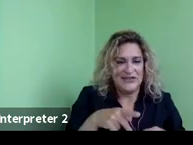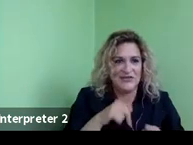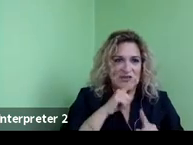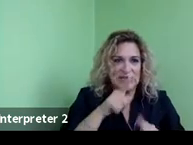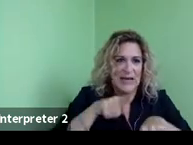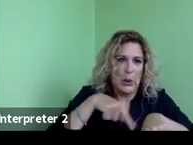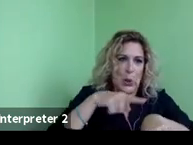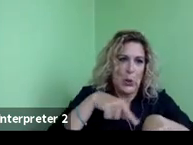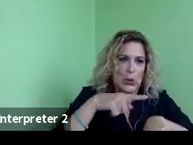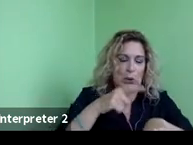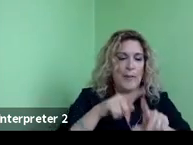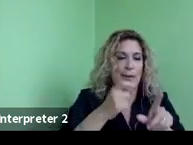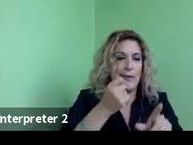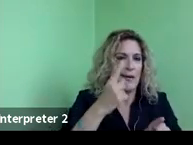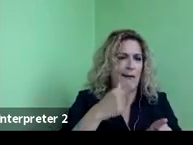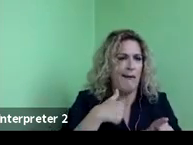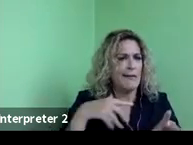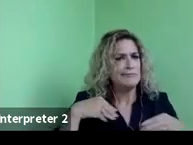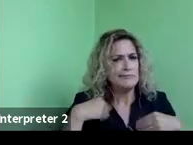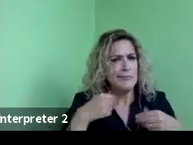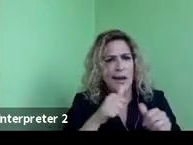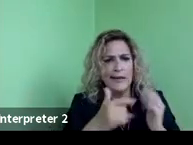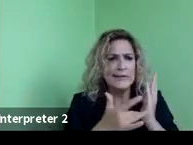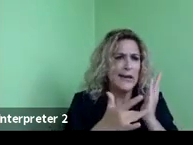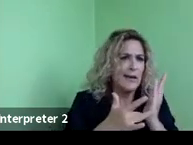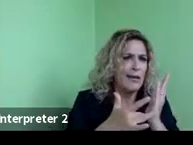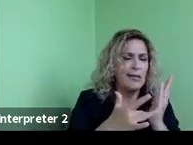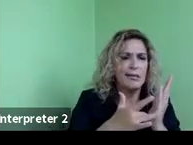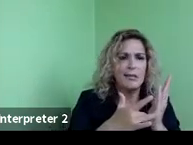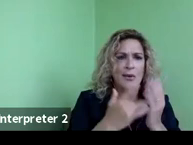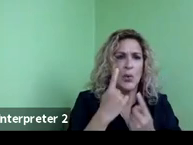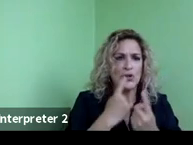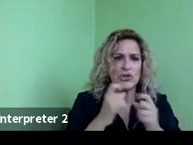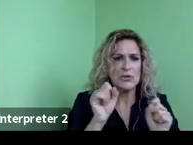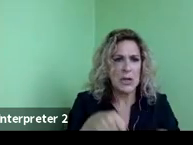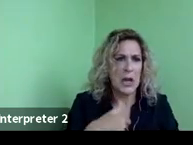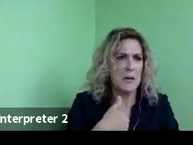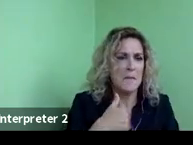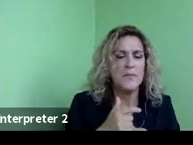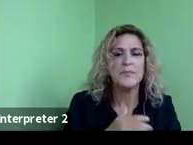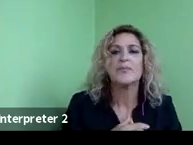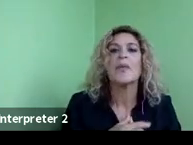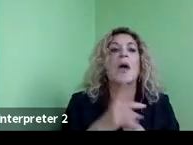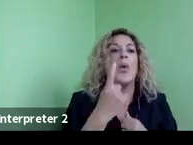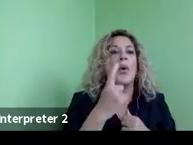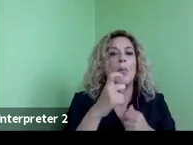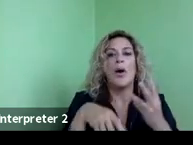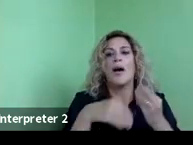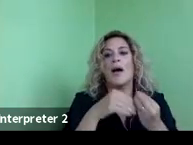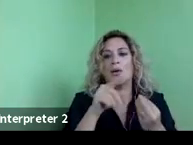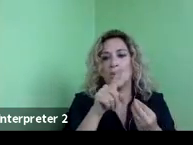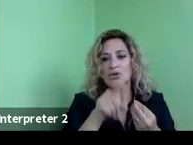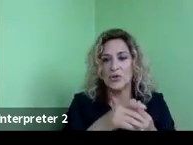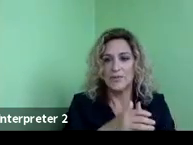well. Let's see, we got one more question. How would you reconcile not creating detailed case notes